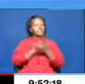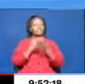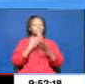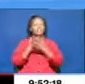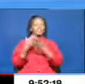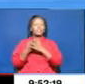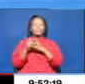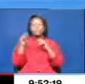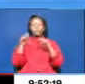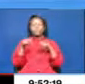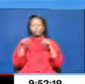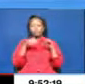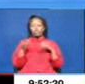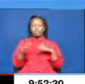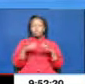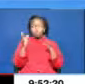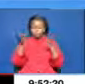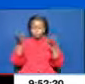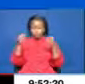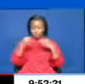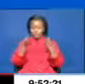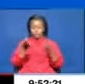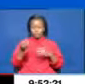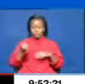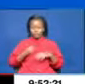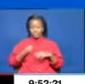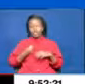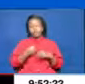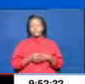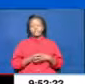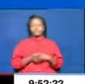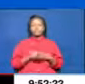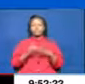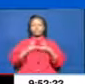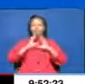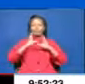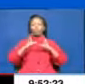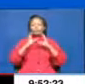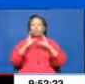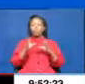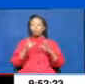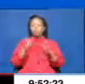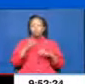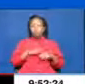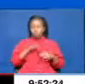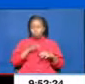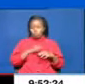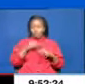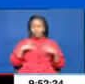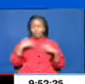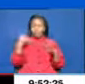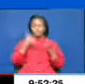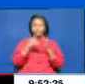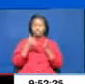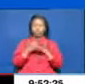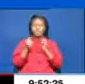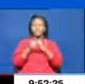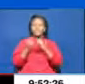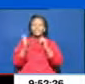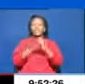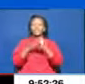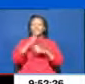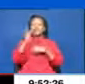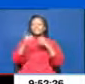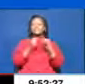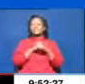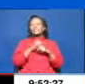opportunity tumepatia wasichana wetu. Asante. Coach Jacqueline Mwangi has included 19-year-old Odhiambo